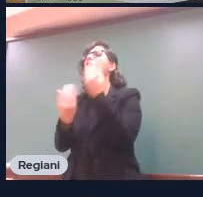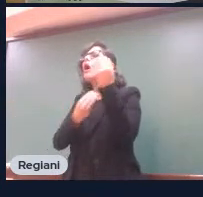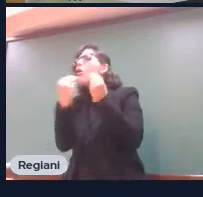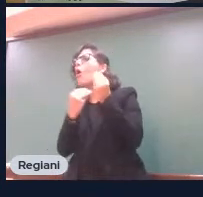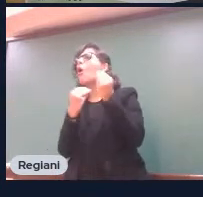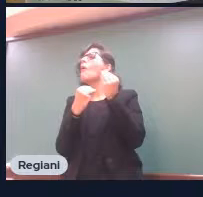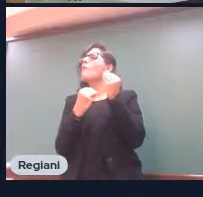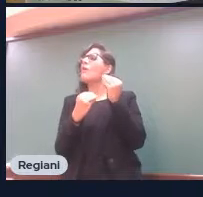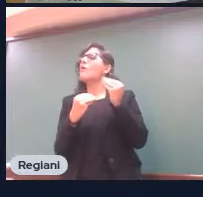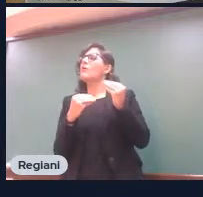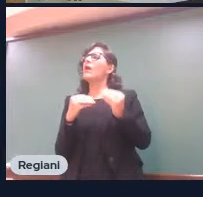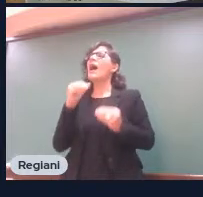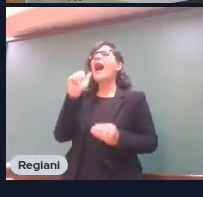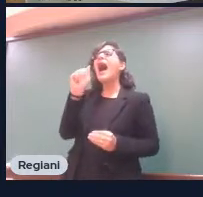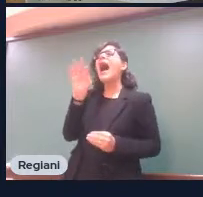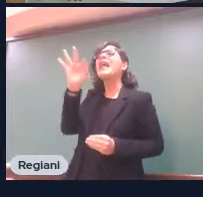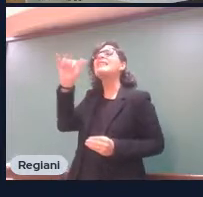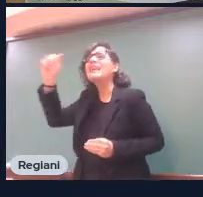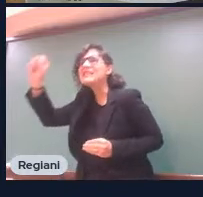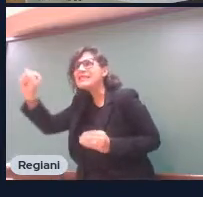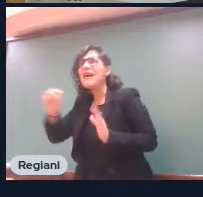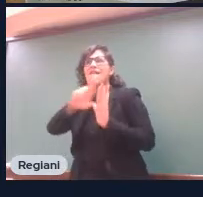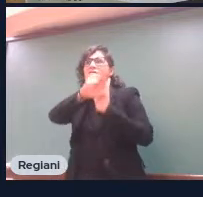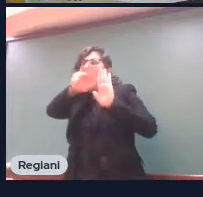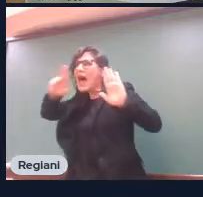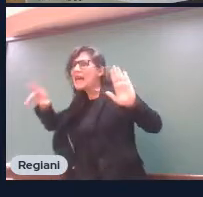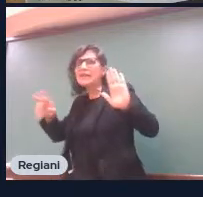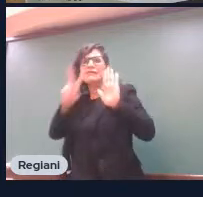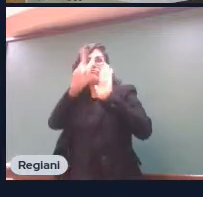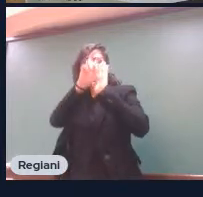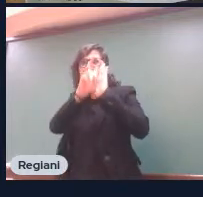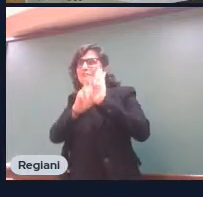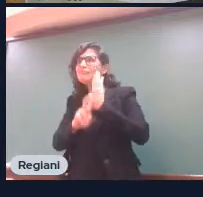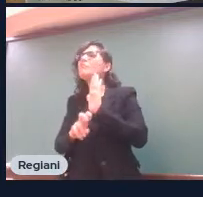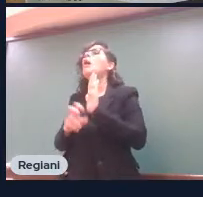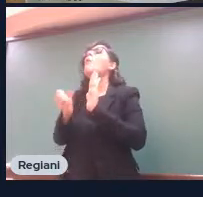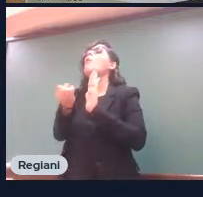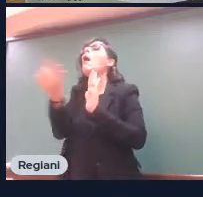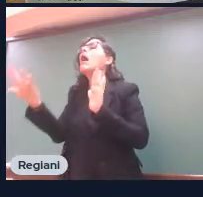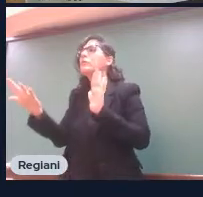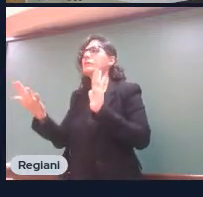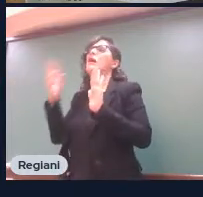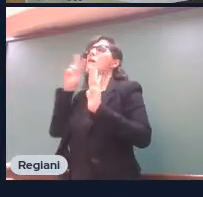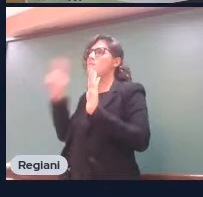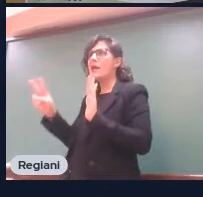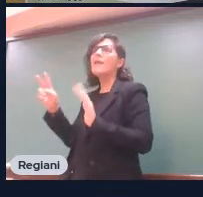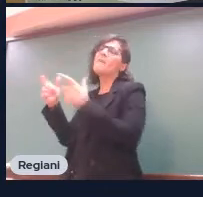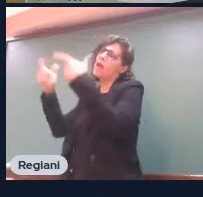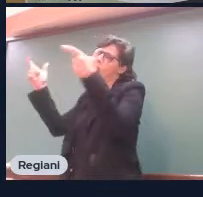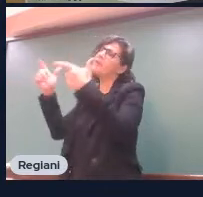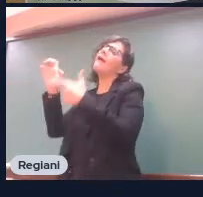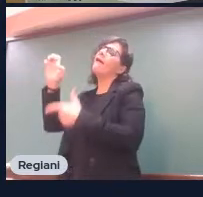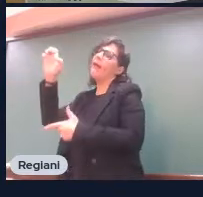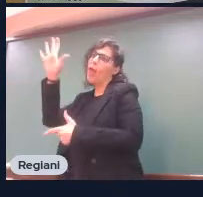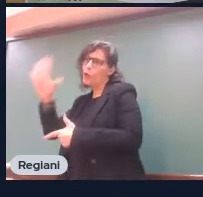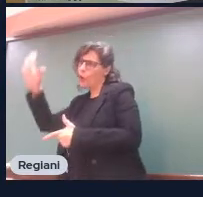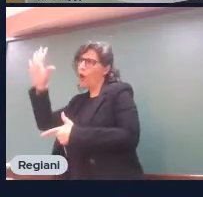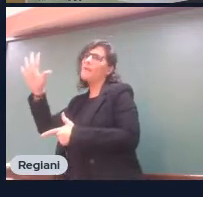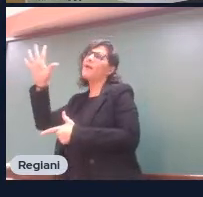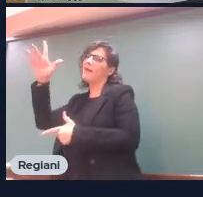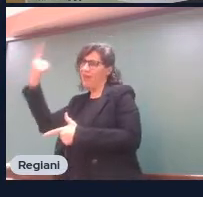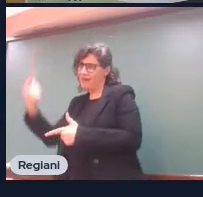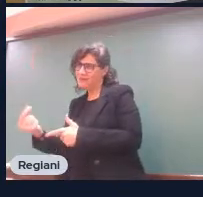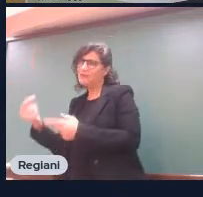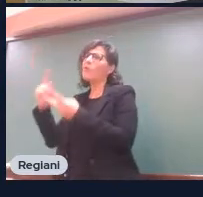conference proceedings, where I looked at speakers and topics through time. What do you see? Of course, it's EURELEX, lots of Europe, a